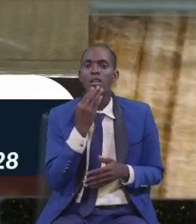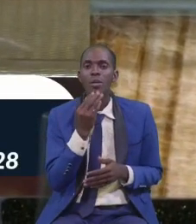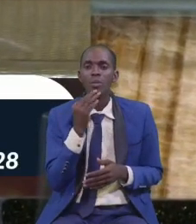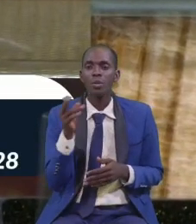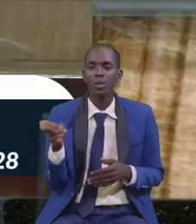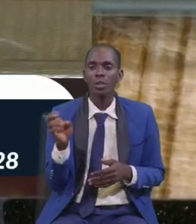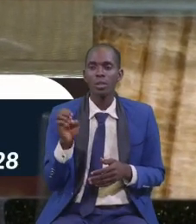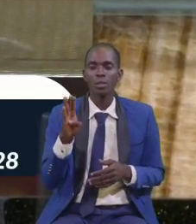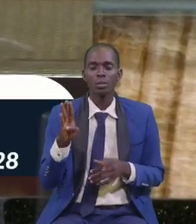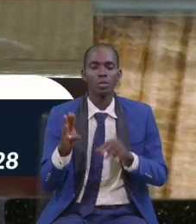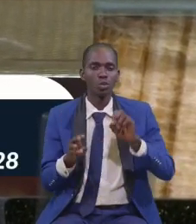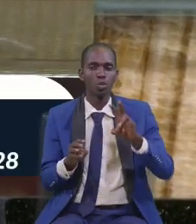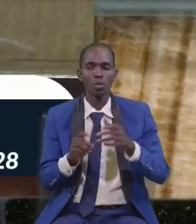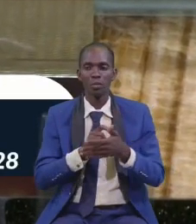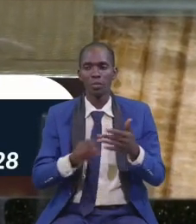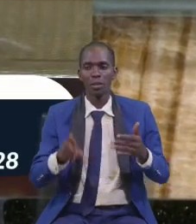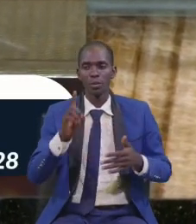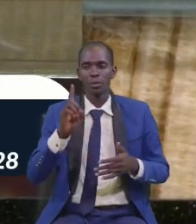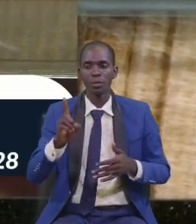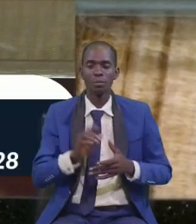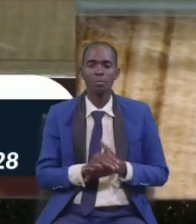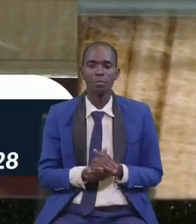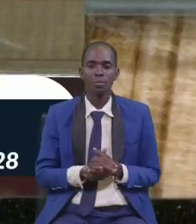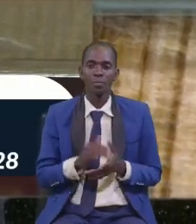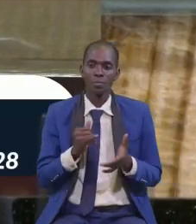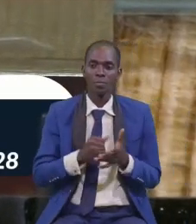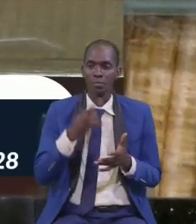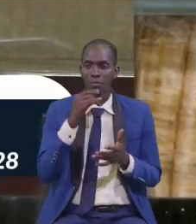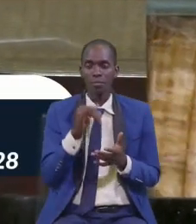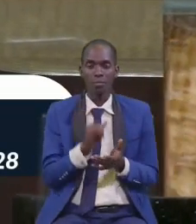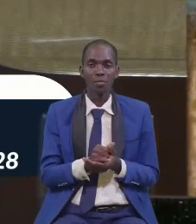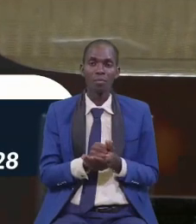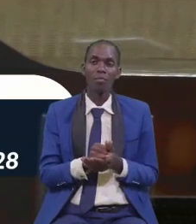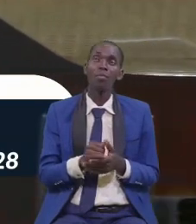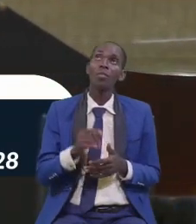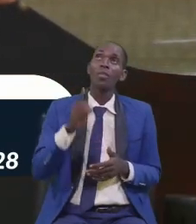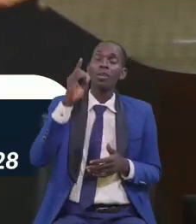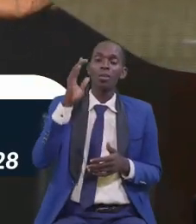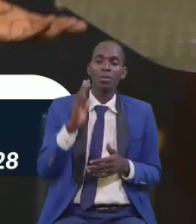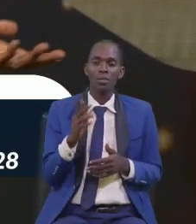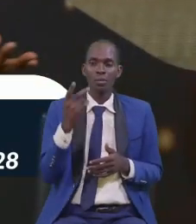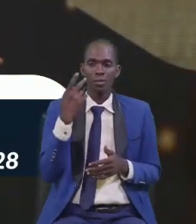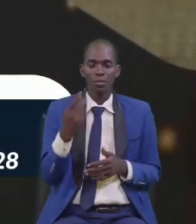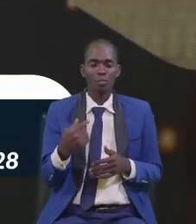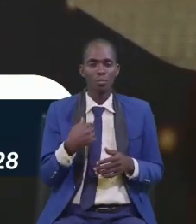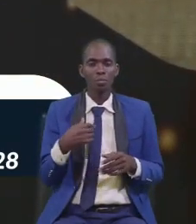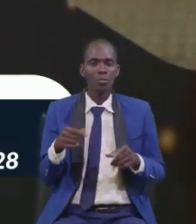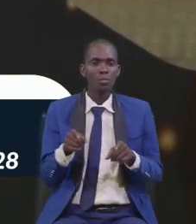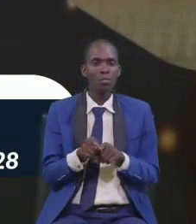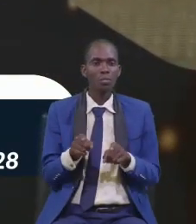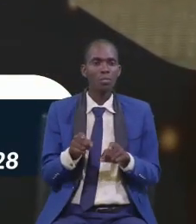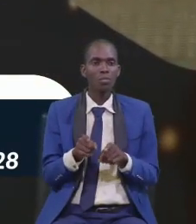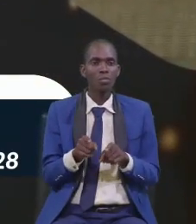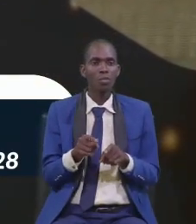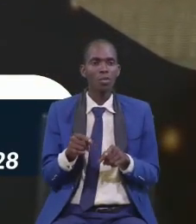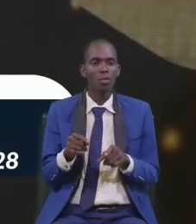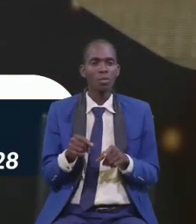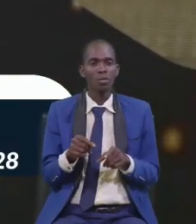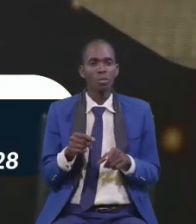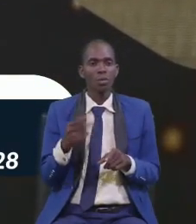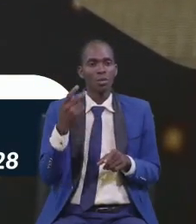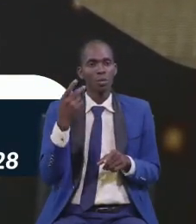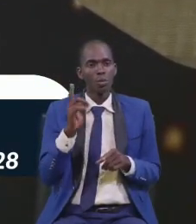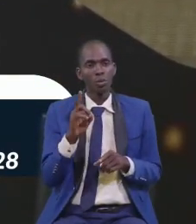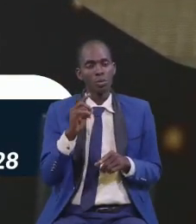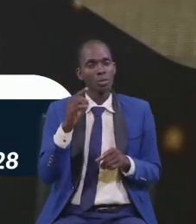chapter 12, reading from verse 1, it says, wherefore seeing we also are compassed about with so great